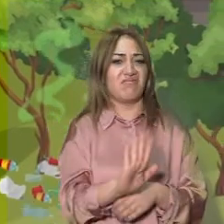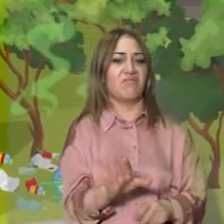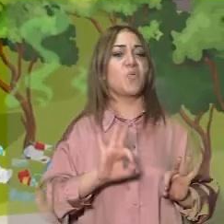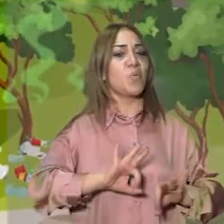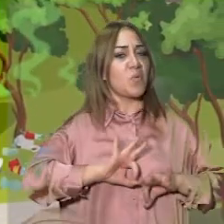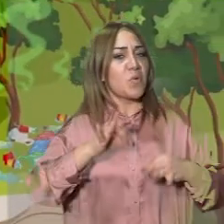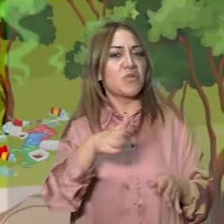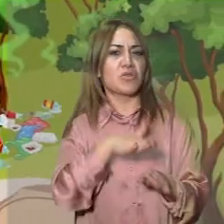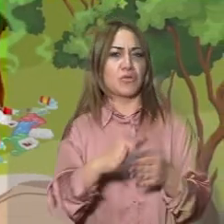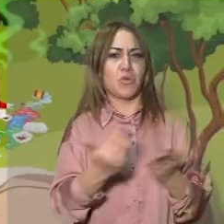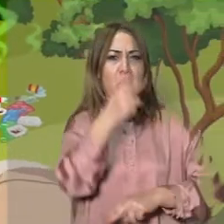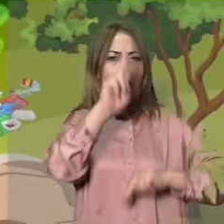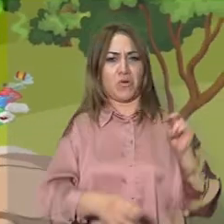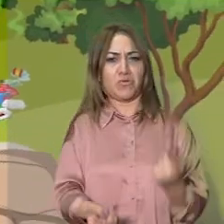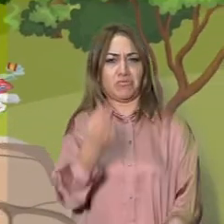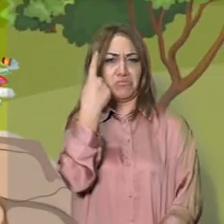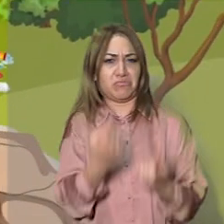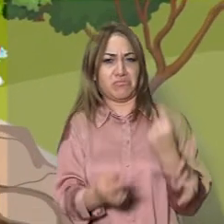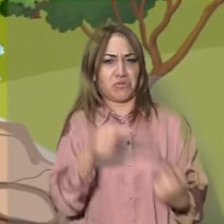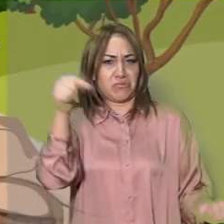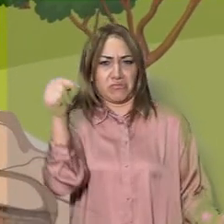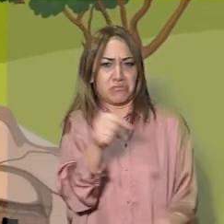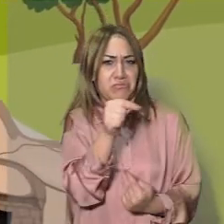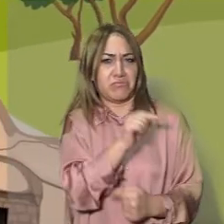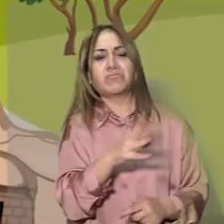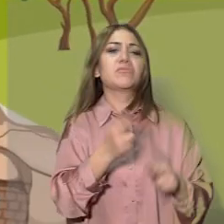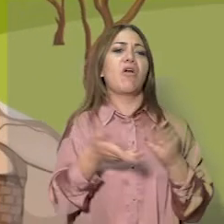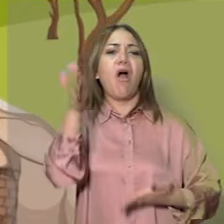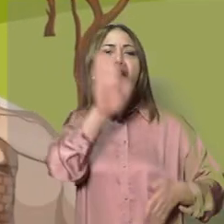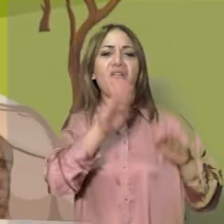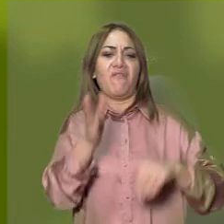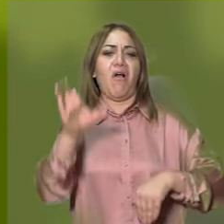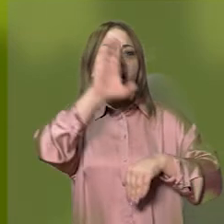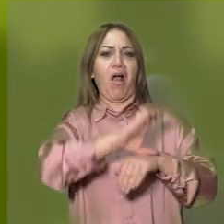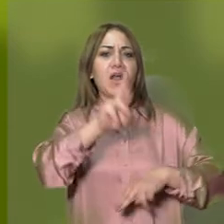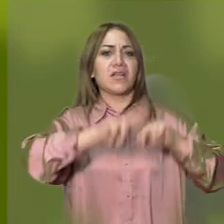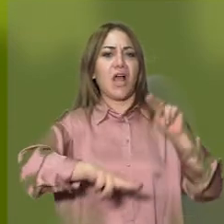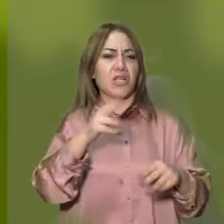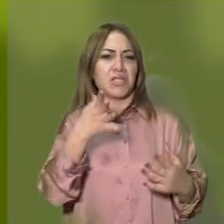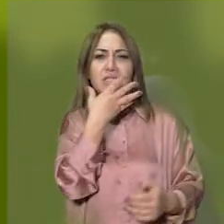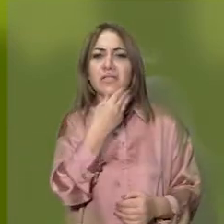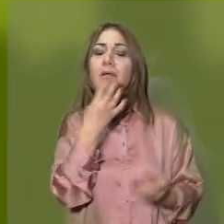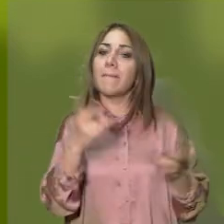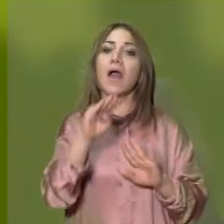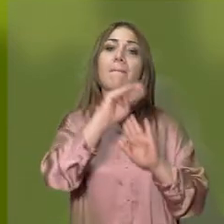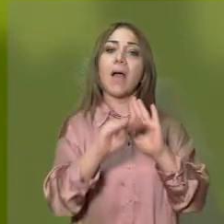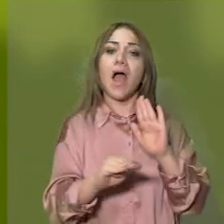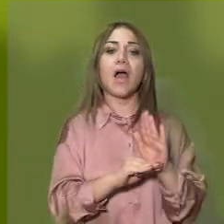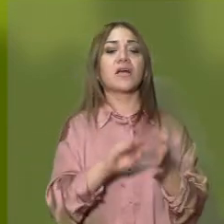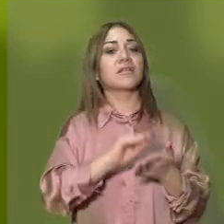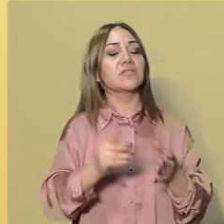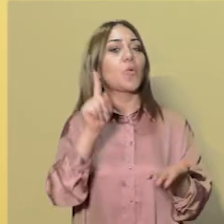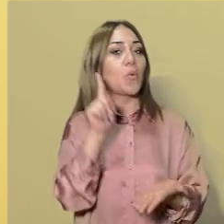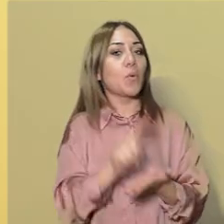followed? True. They have built some awkward new structures and have even grotesquely remodeled the caves. We should keep working on that code